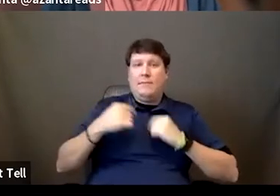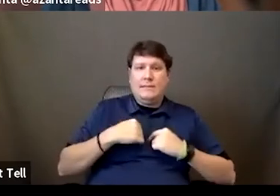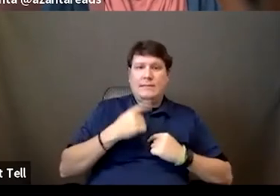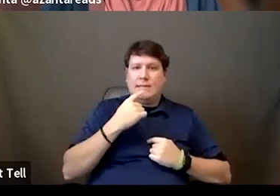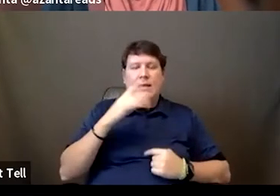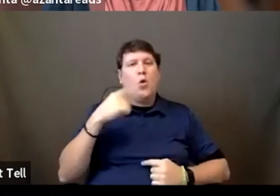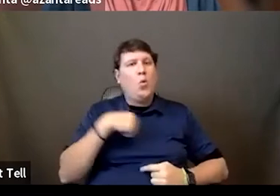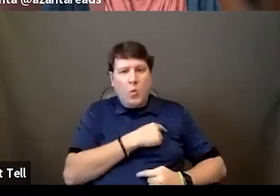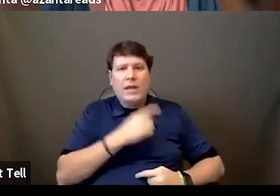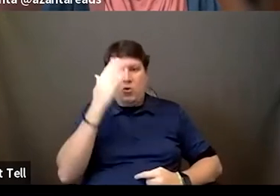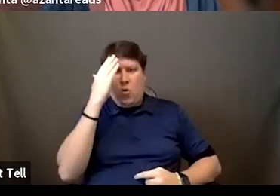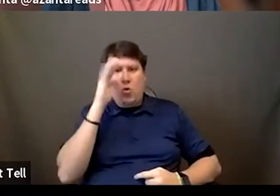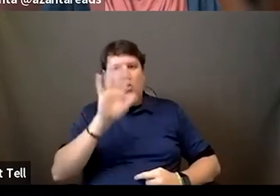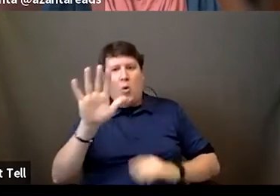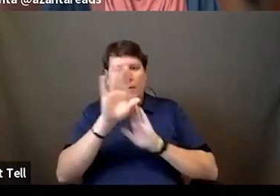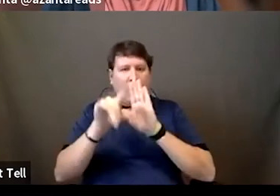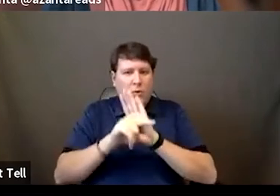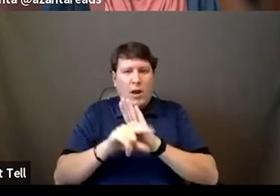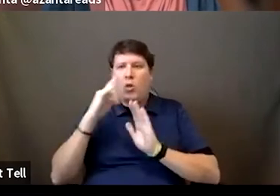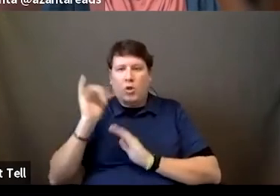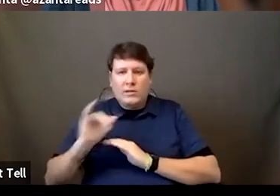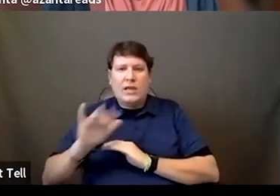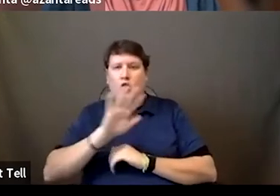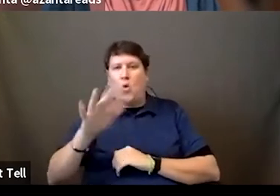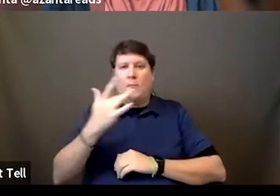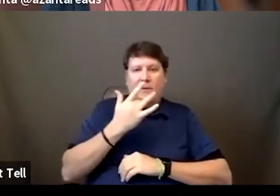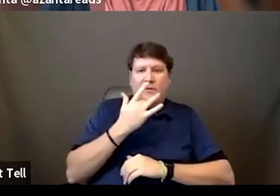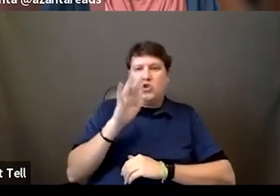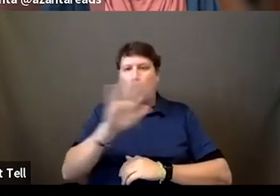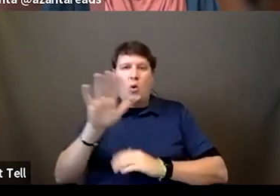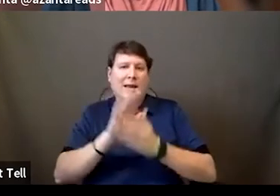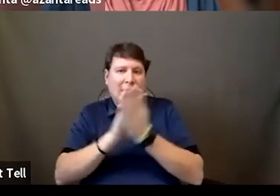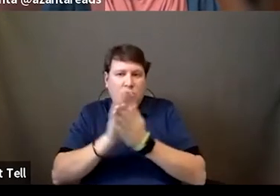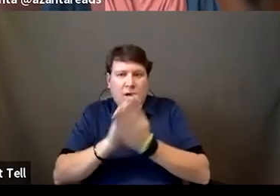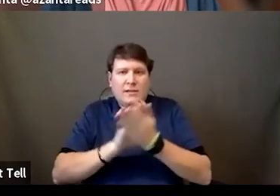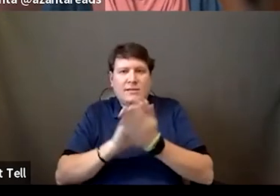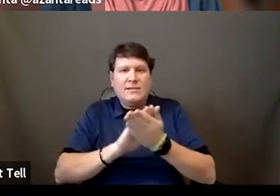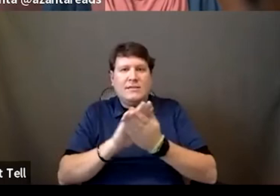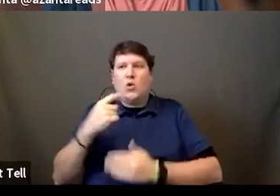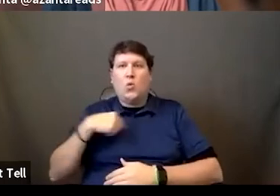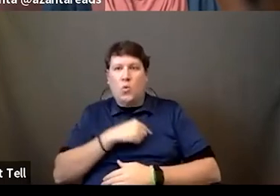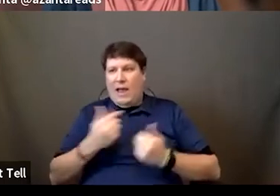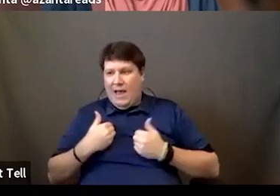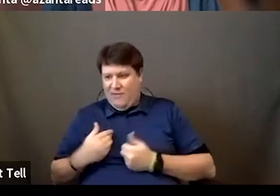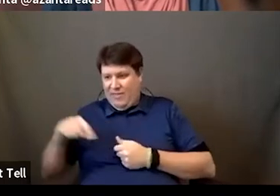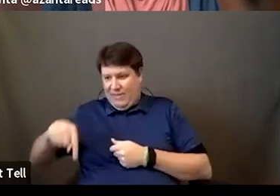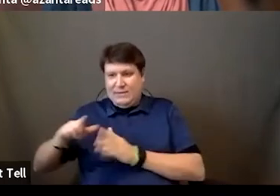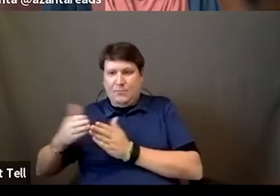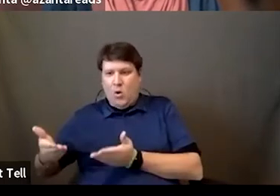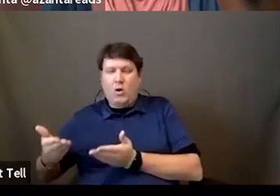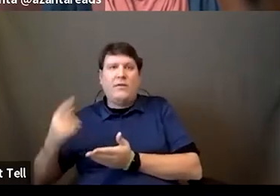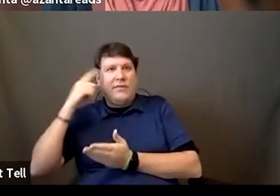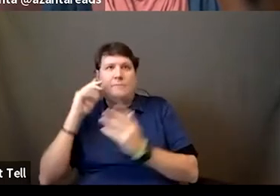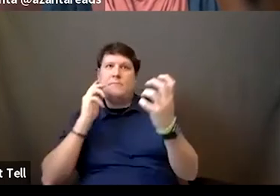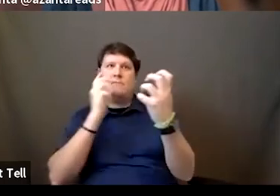know? So that's, I think those are the kind of. They can get very specific then in that manner. Like, you know,